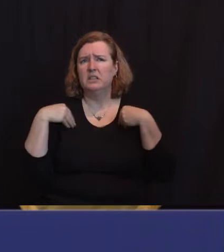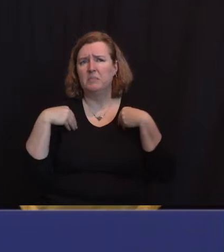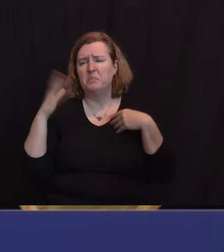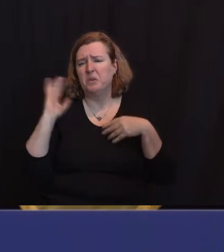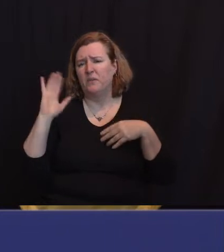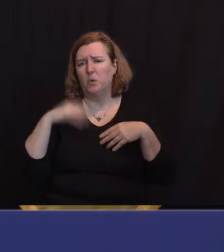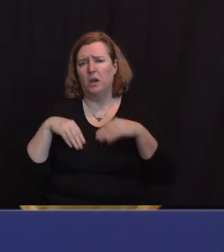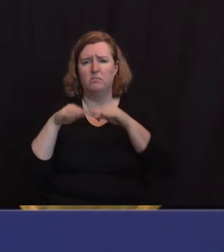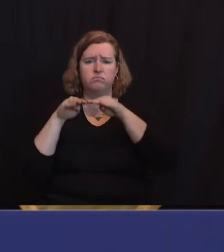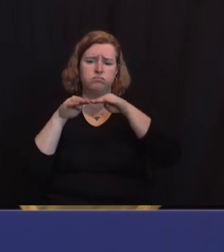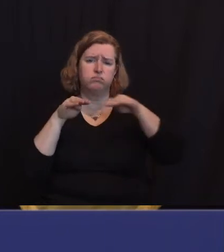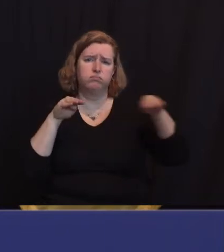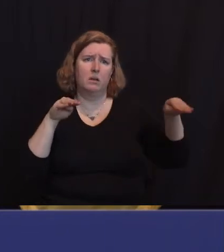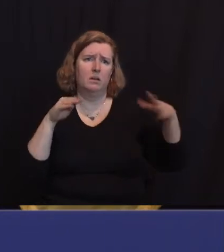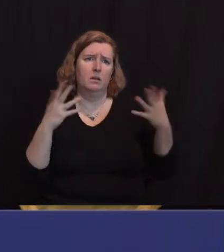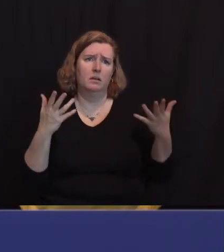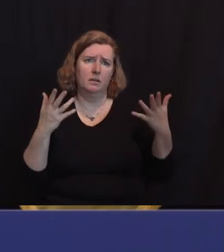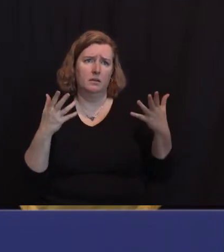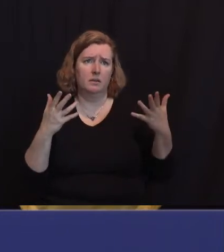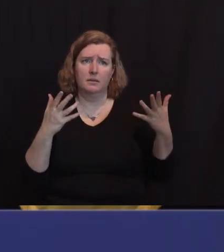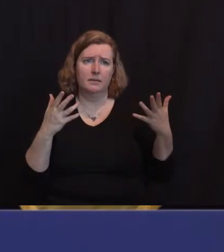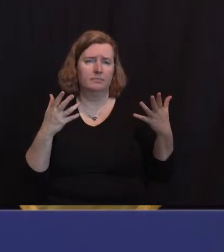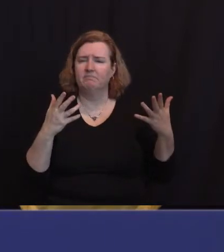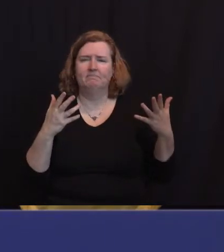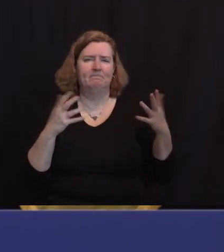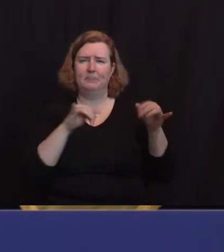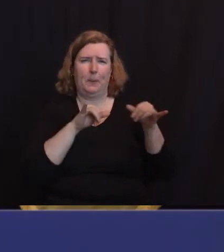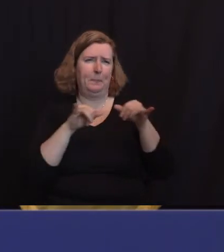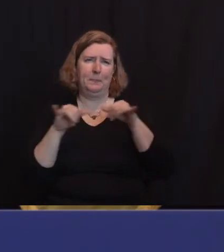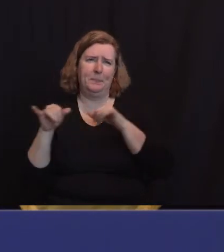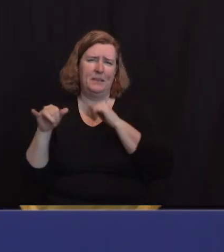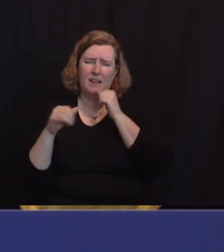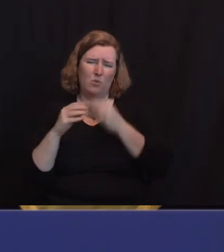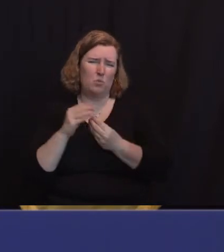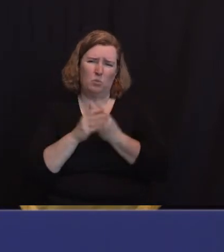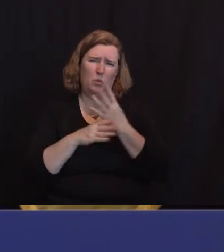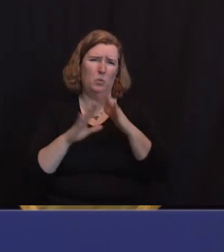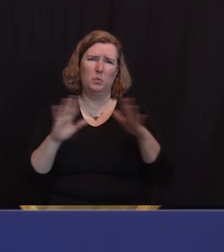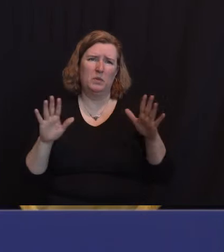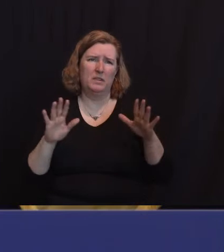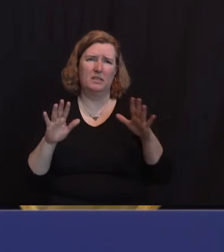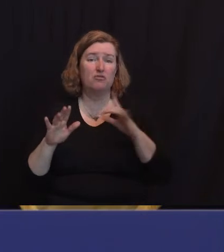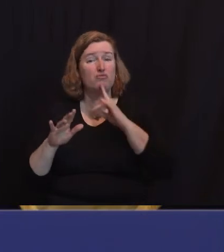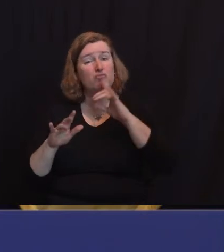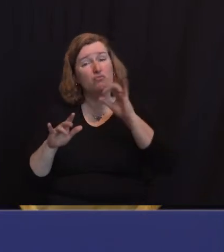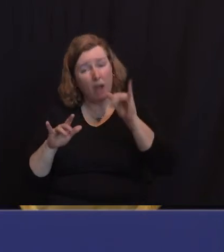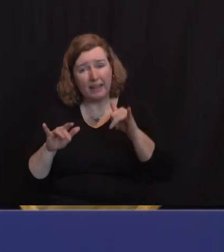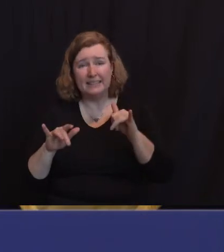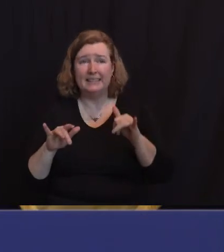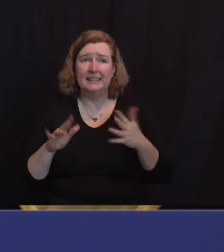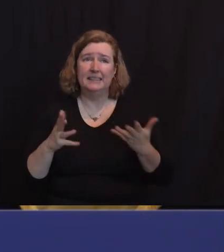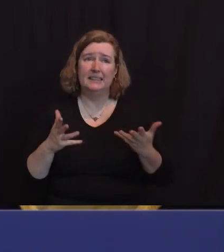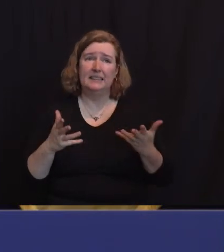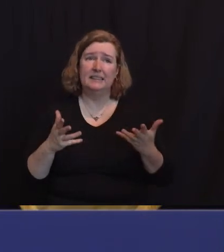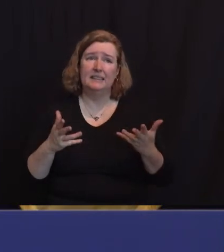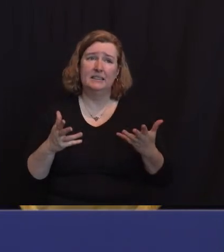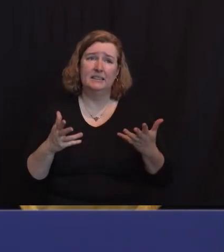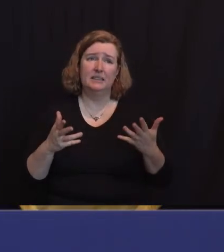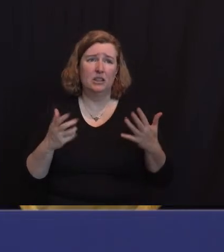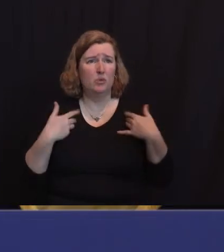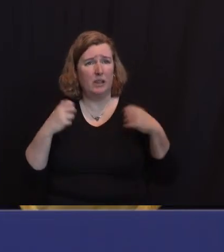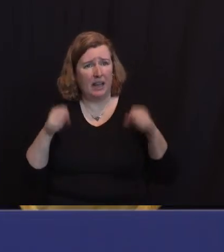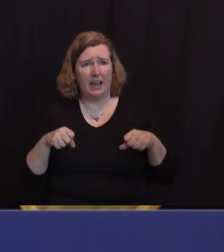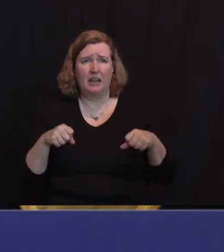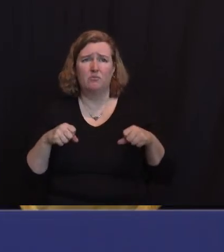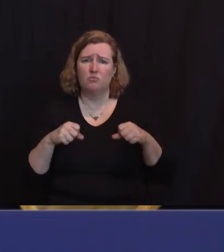fixed box that you had to fit everything into. Well, the reality is there's no reason why we can't grow